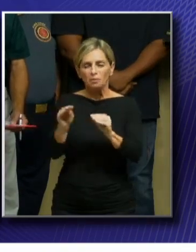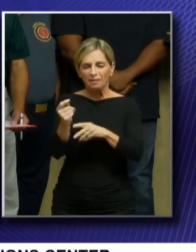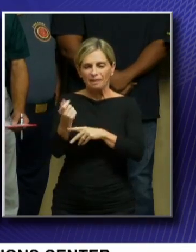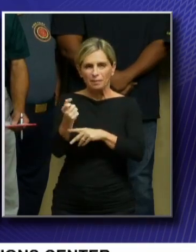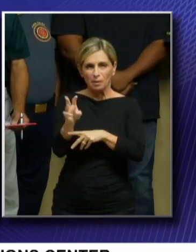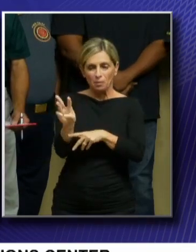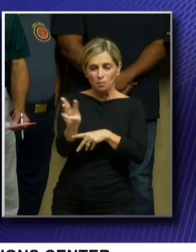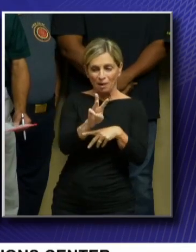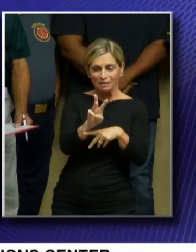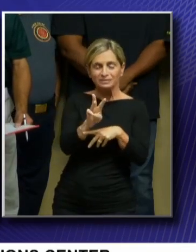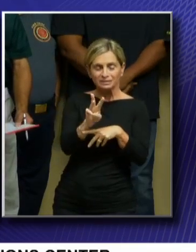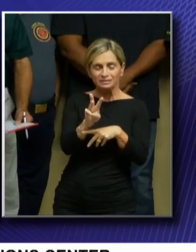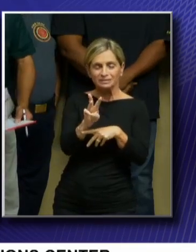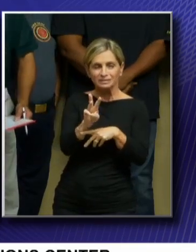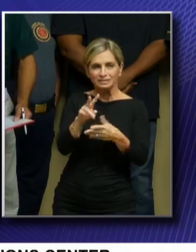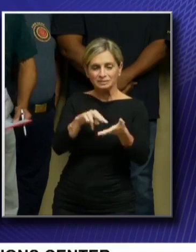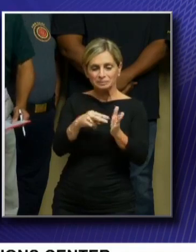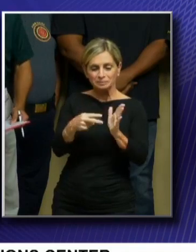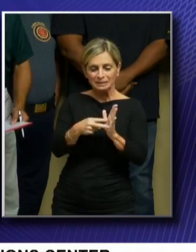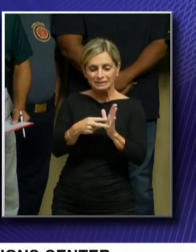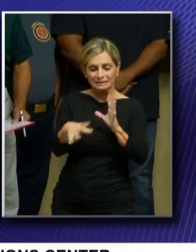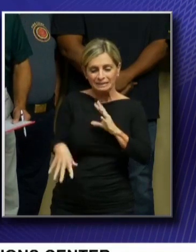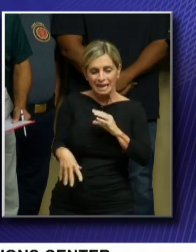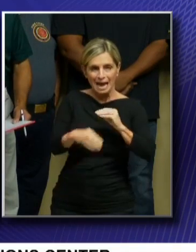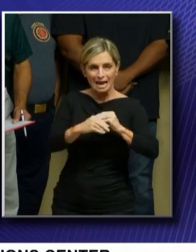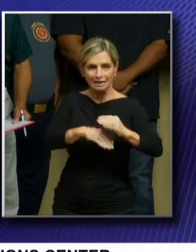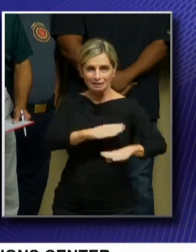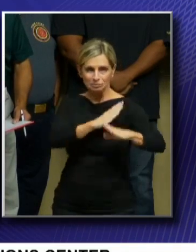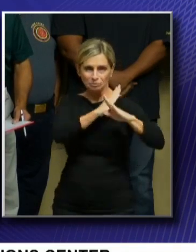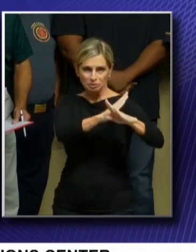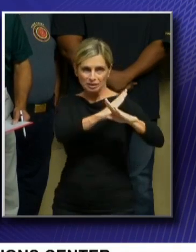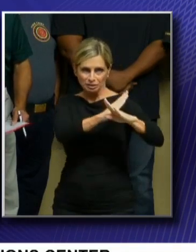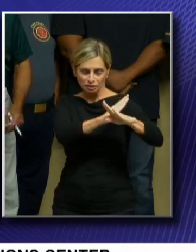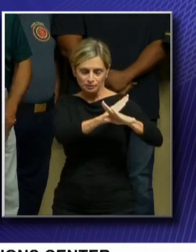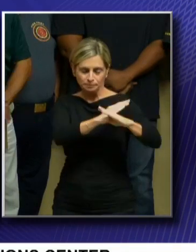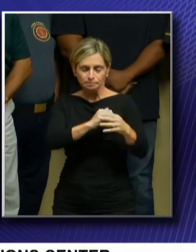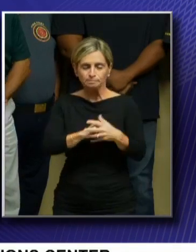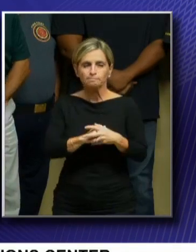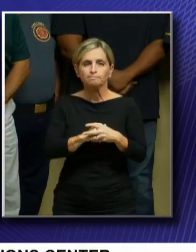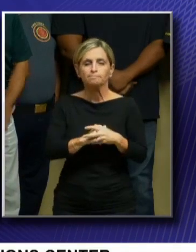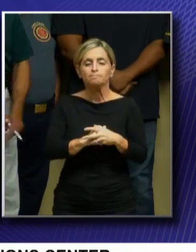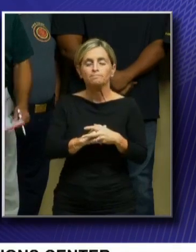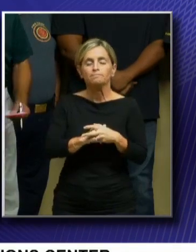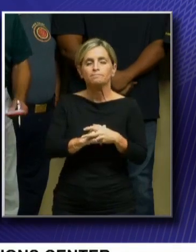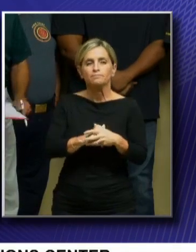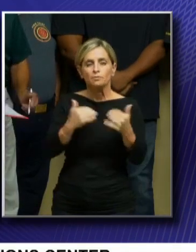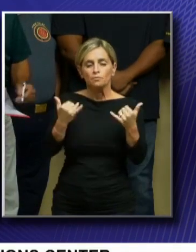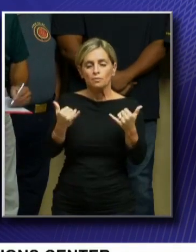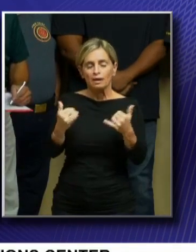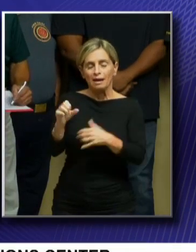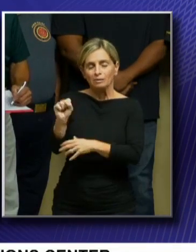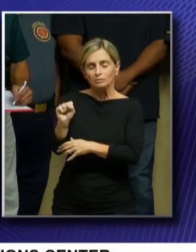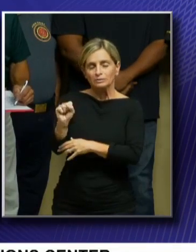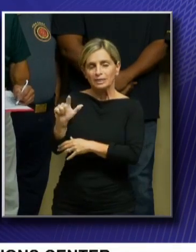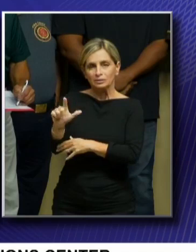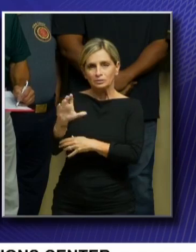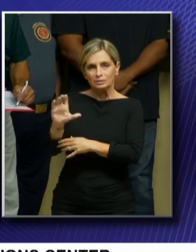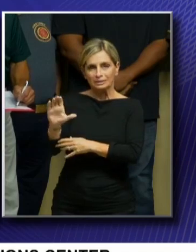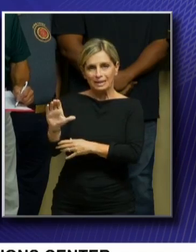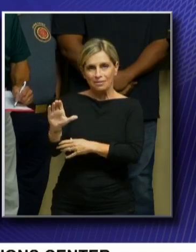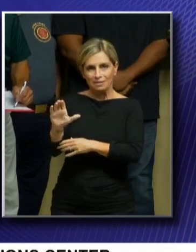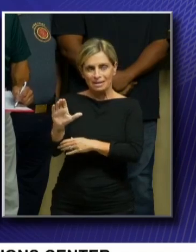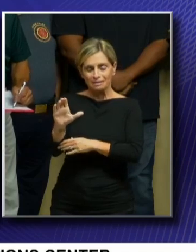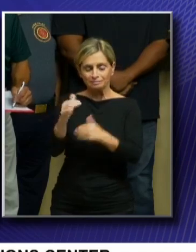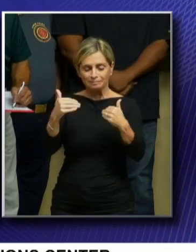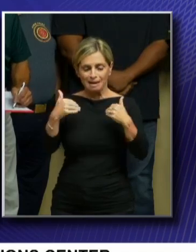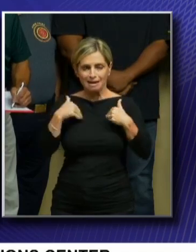in additional protective measures today. Currently, St. Lucie County is under a hurricane watch. That's as of